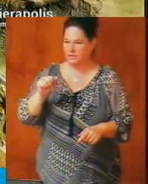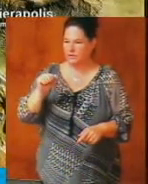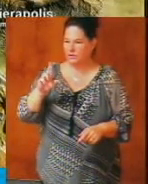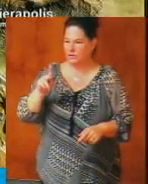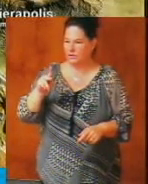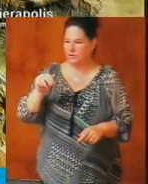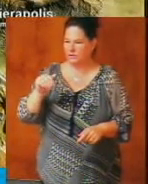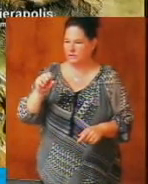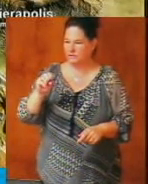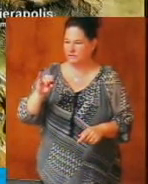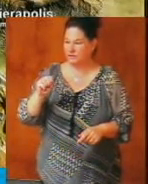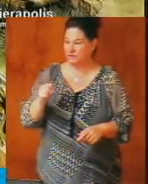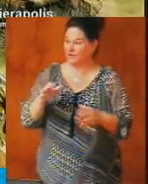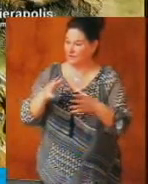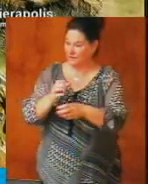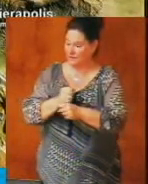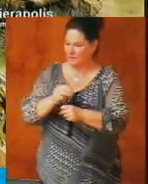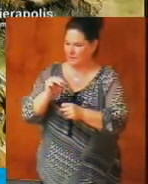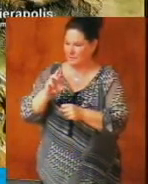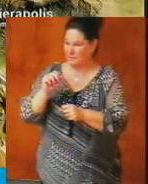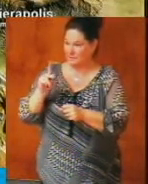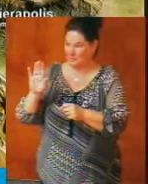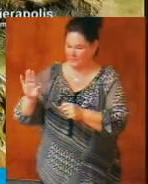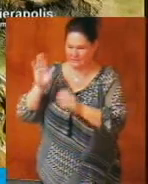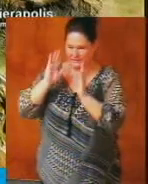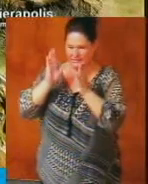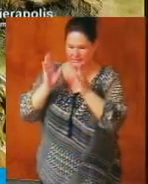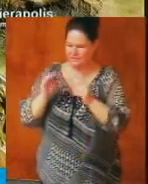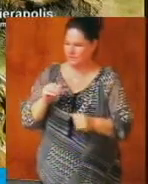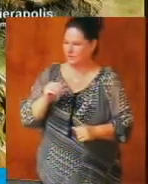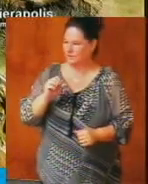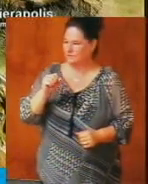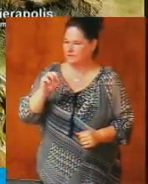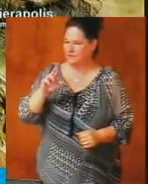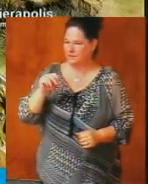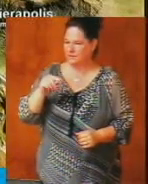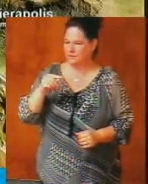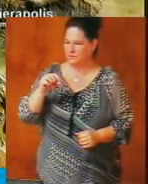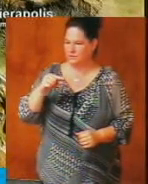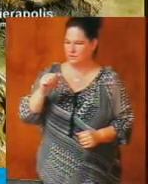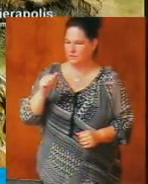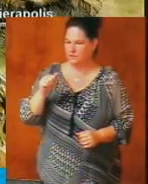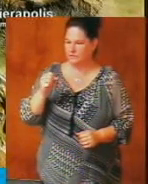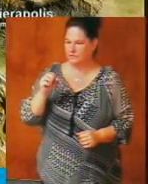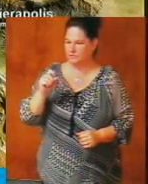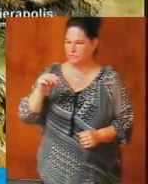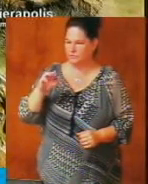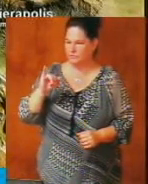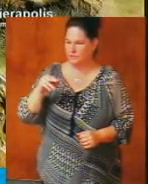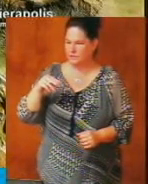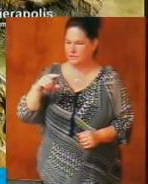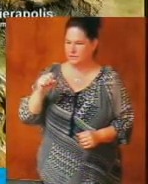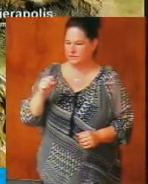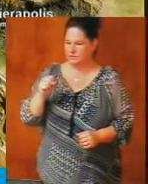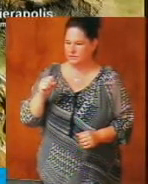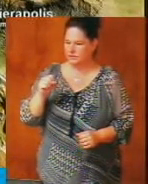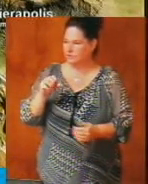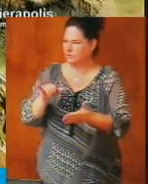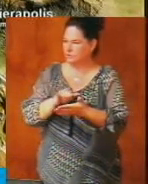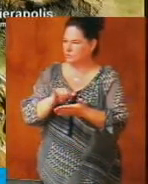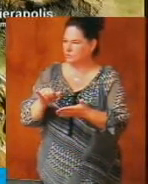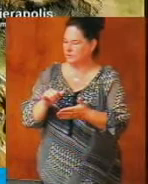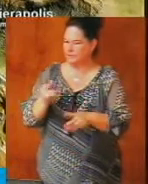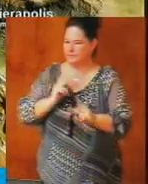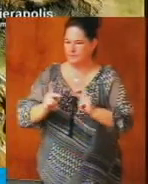I got Mark's attention, or Saratoga Springs, New York. People would visit